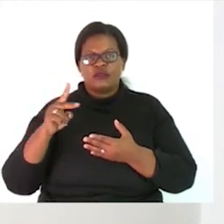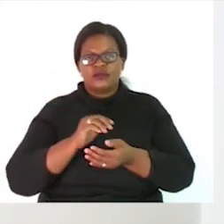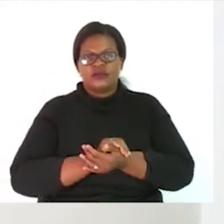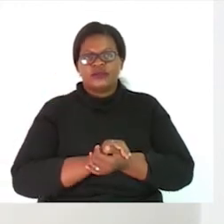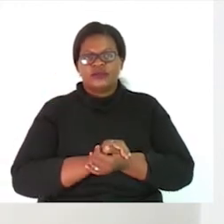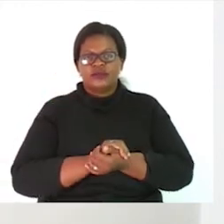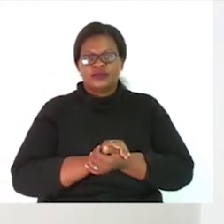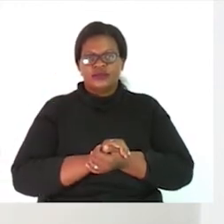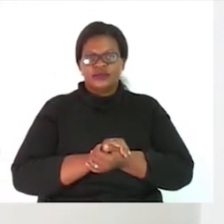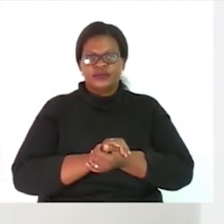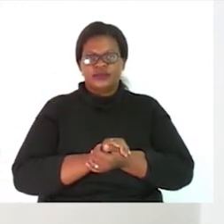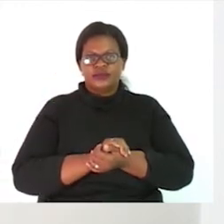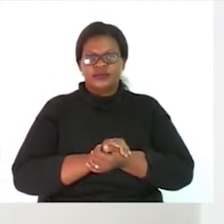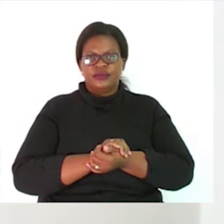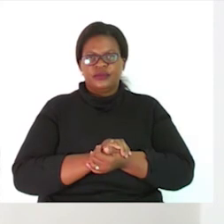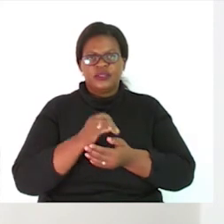12,